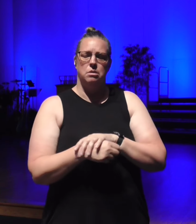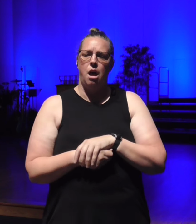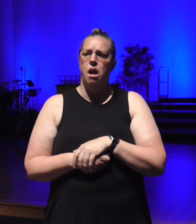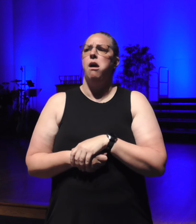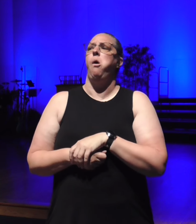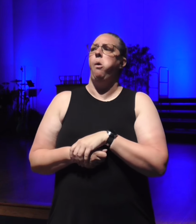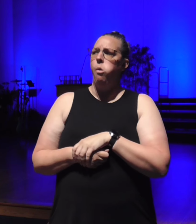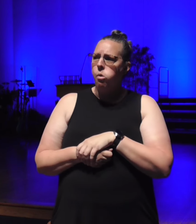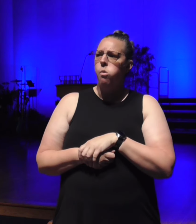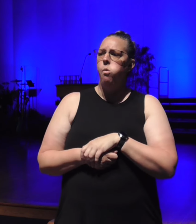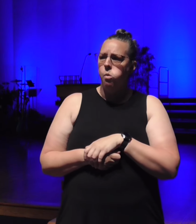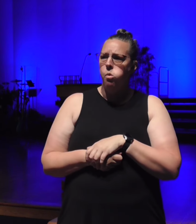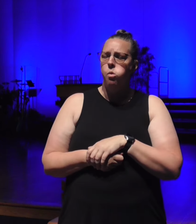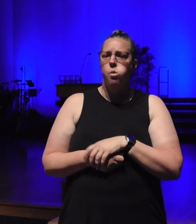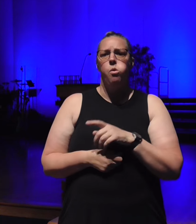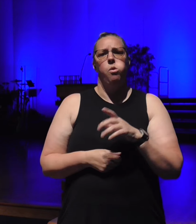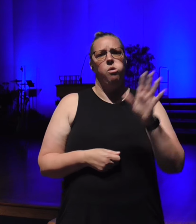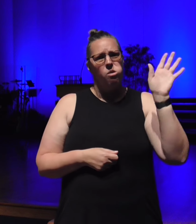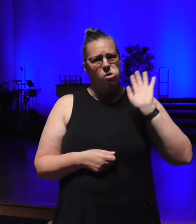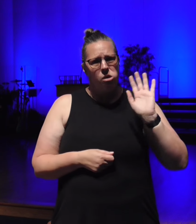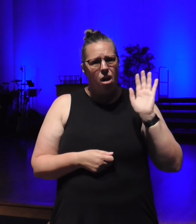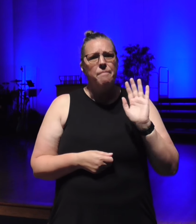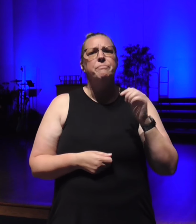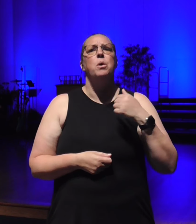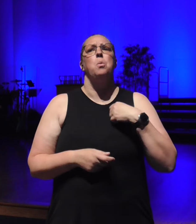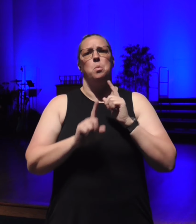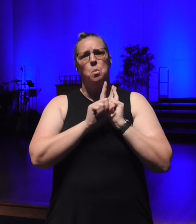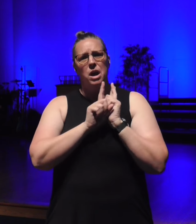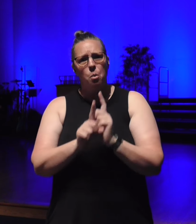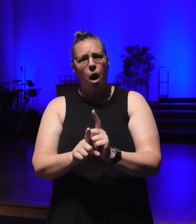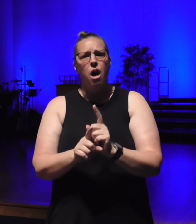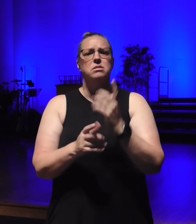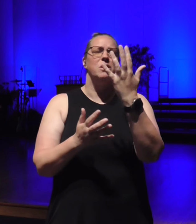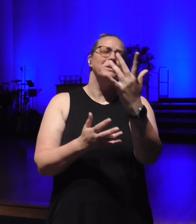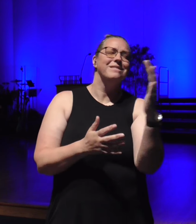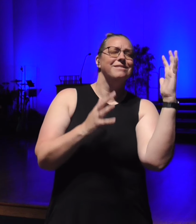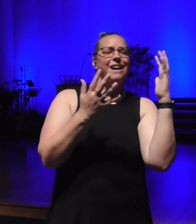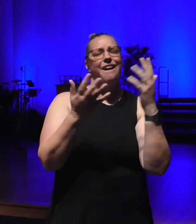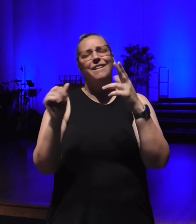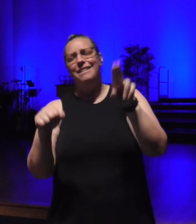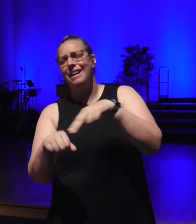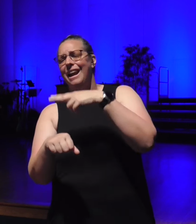the song of the birds and the trees surrounding you, you might feel a pang of